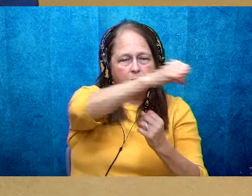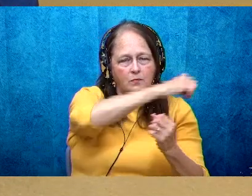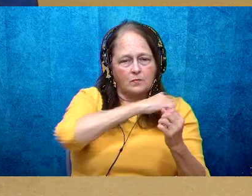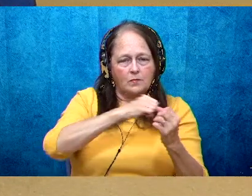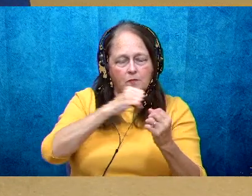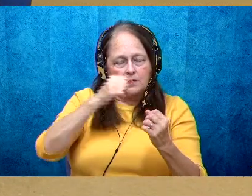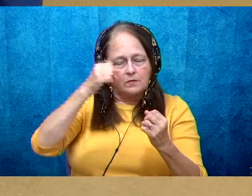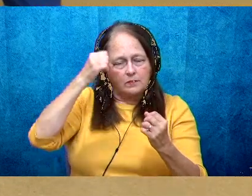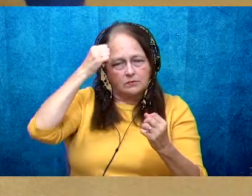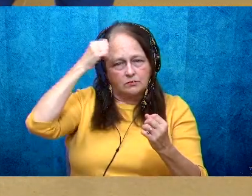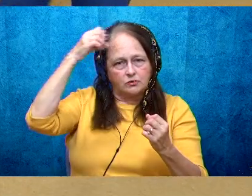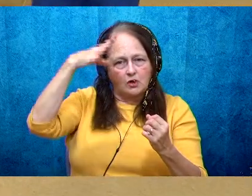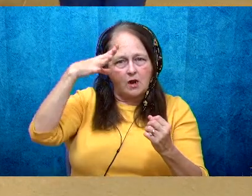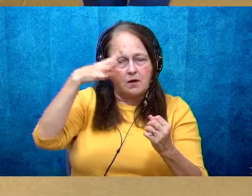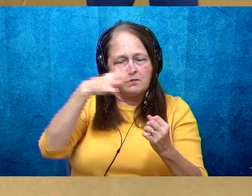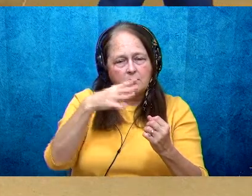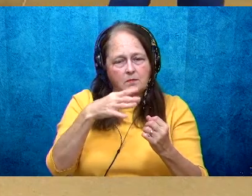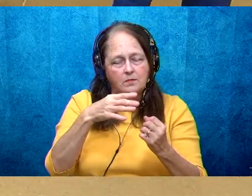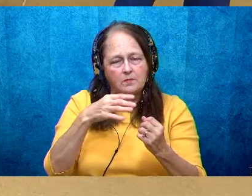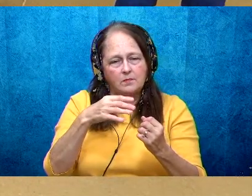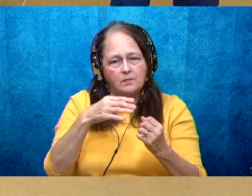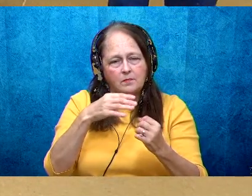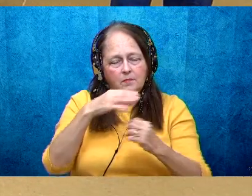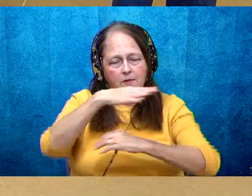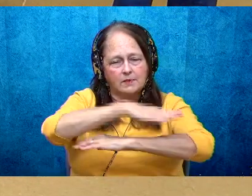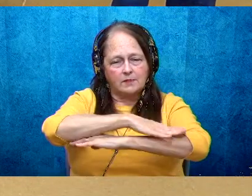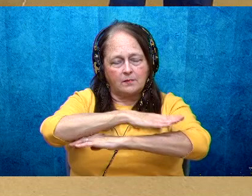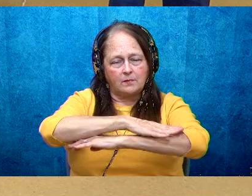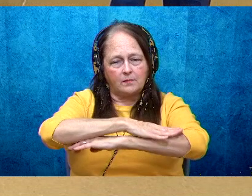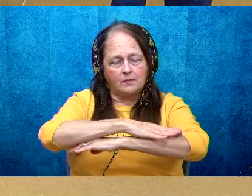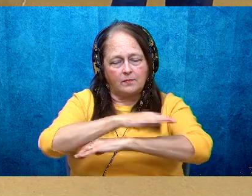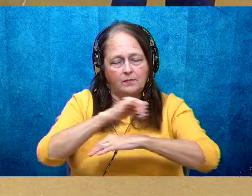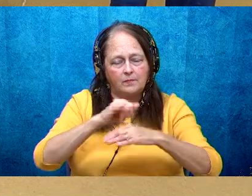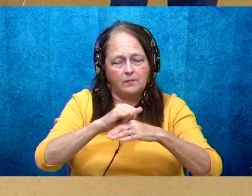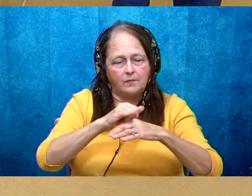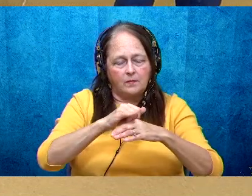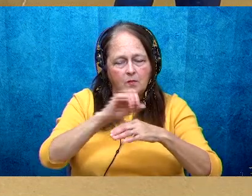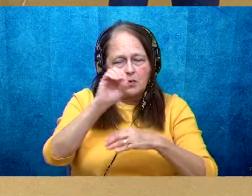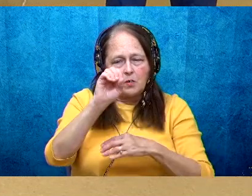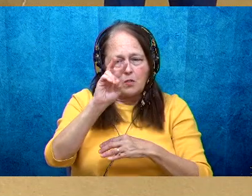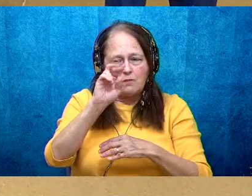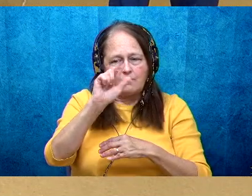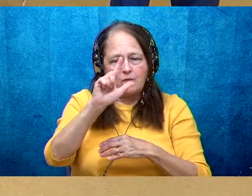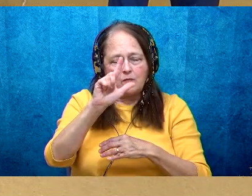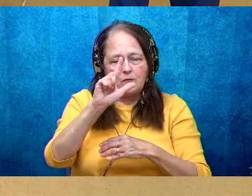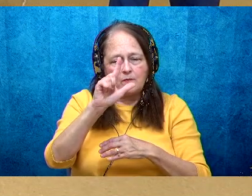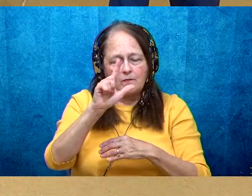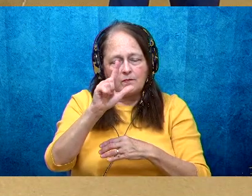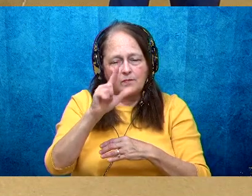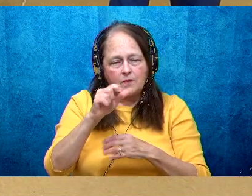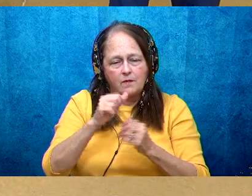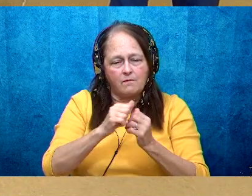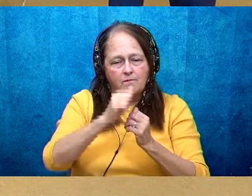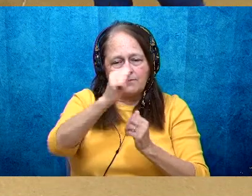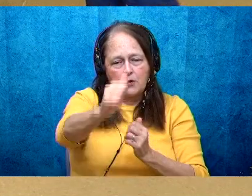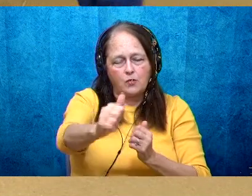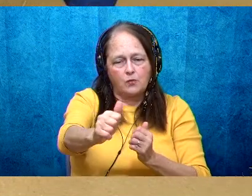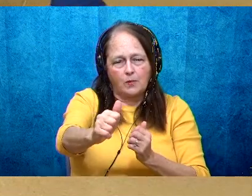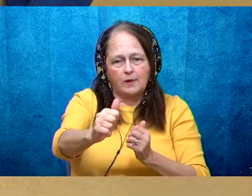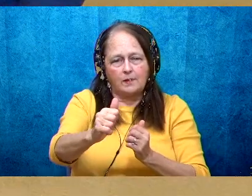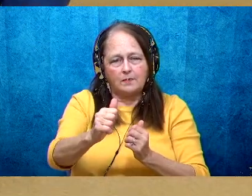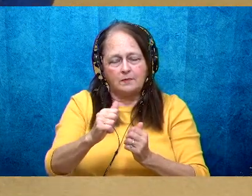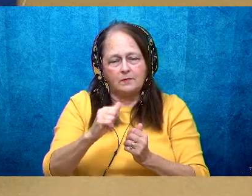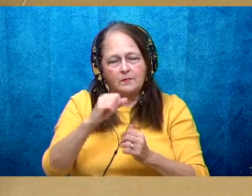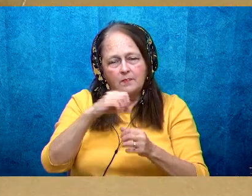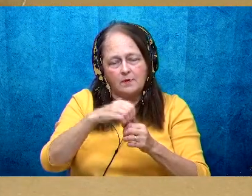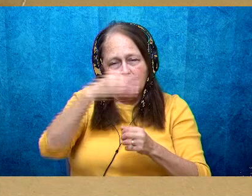the sun, this would be the long part of the oval where I'm slightly further away. And then